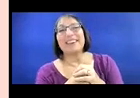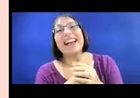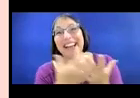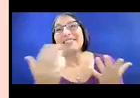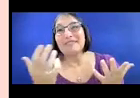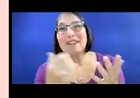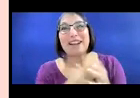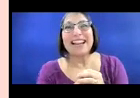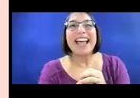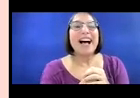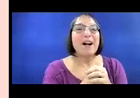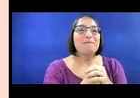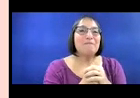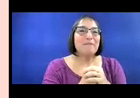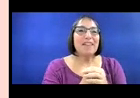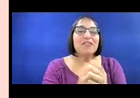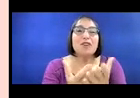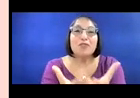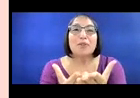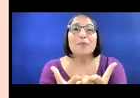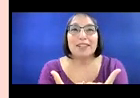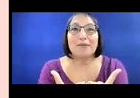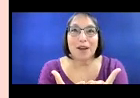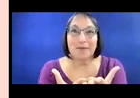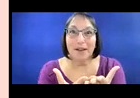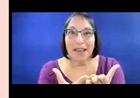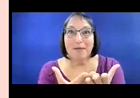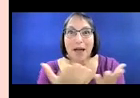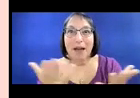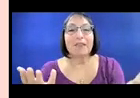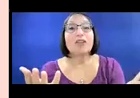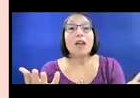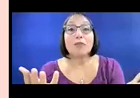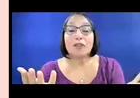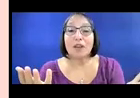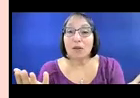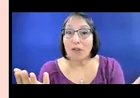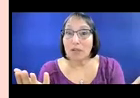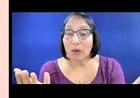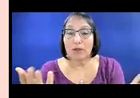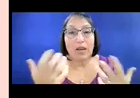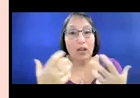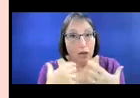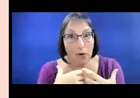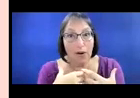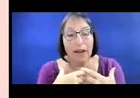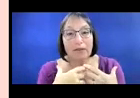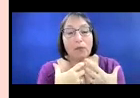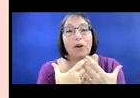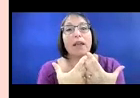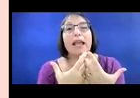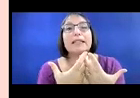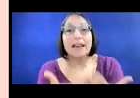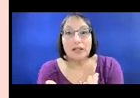know, ice cream shop, right? If you can, you can relate to what I was talking about and the challenges that we've all experienced, making sure we're in,